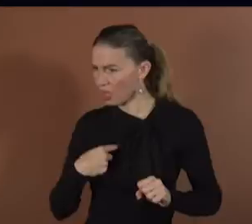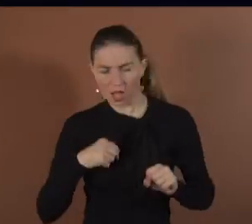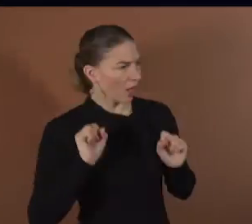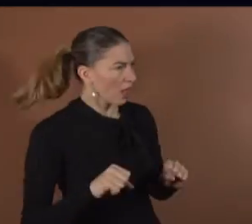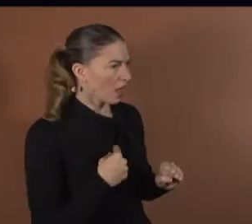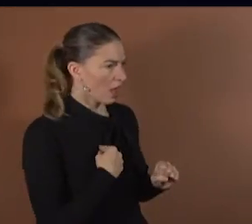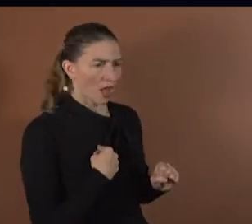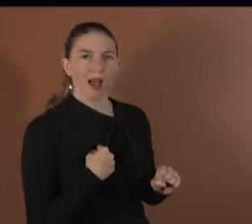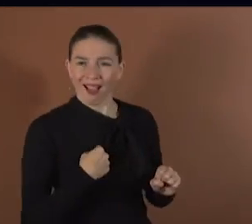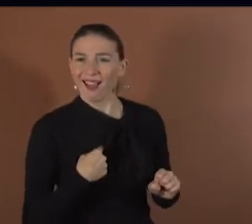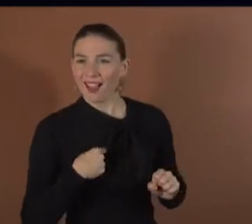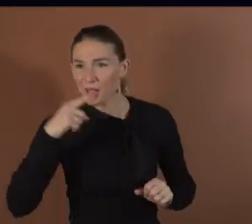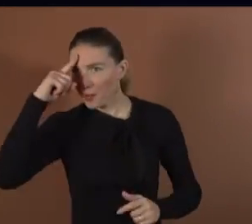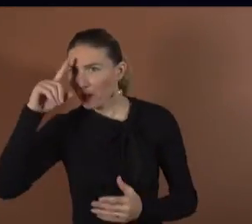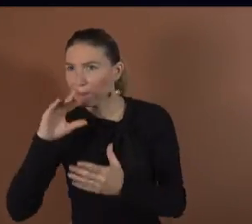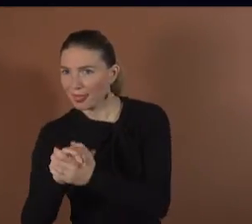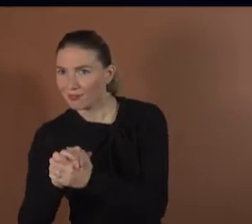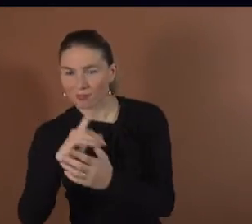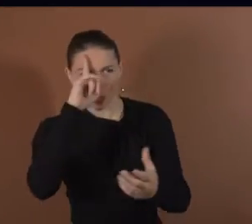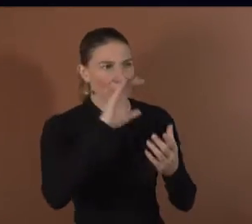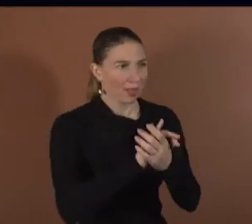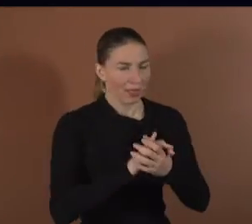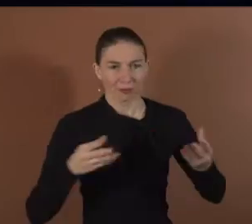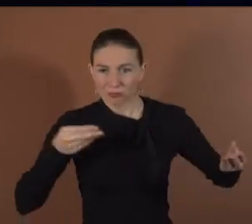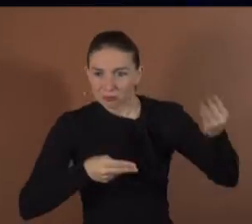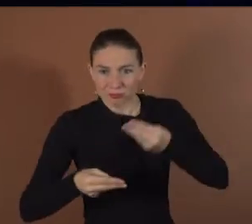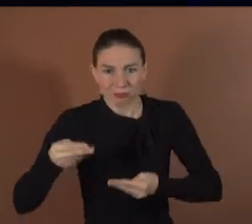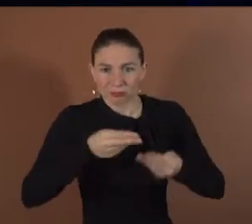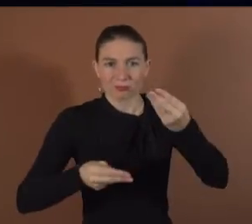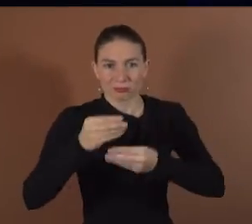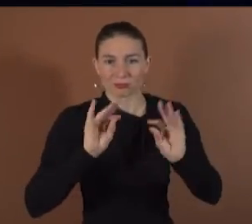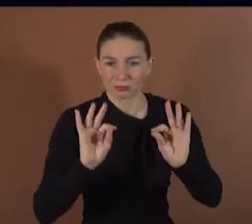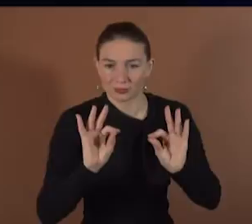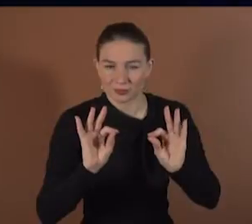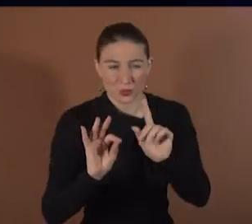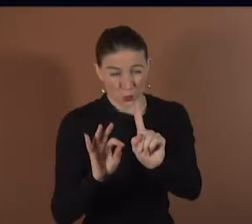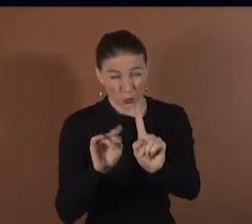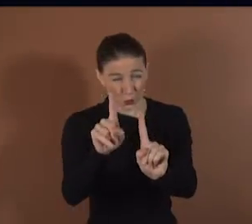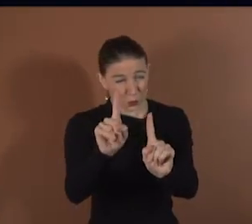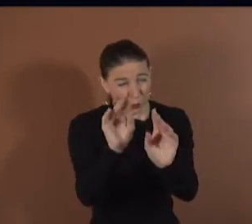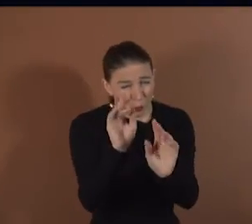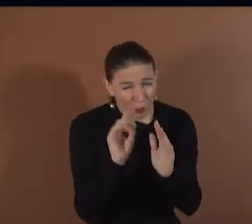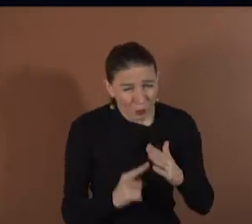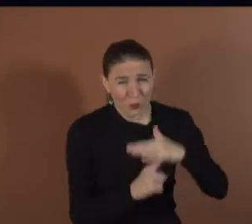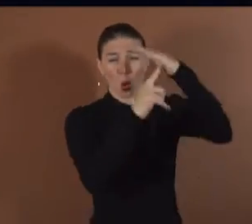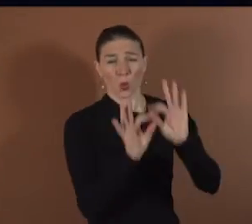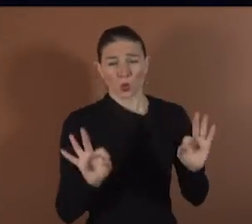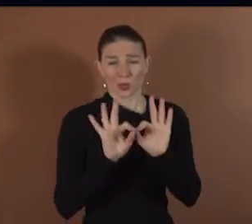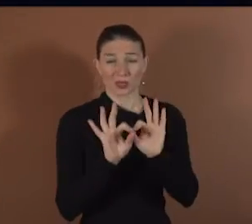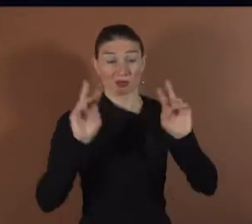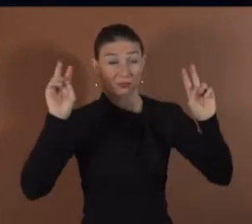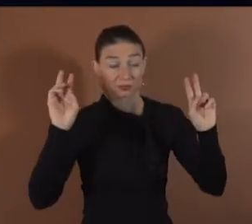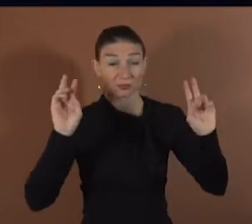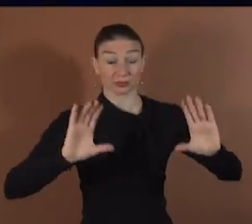became possible. Let me say that again. When people in large numbers started believing that